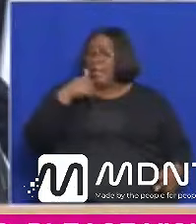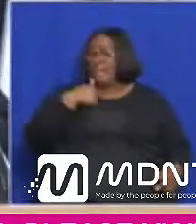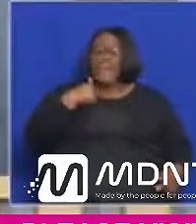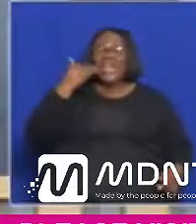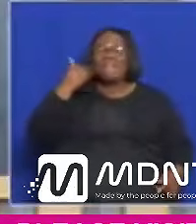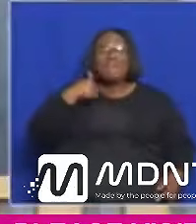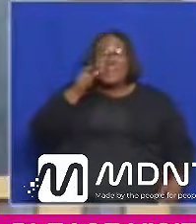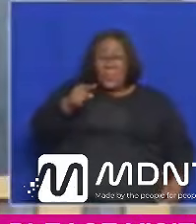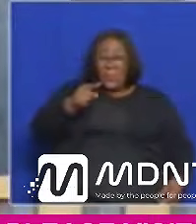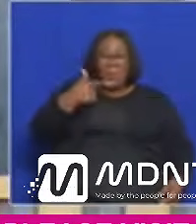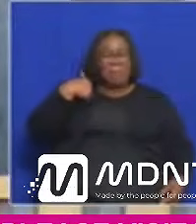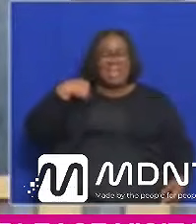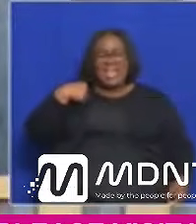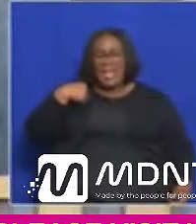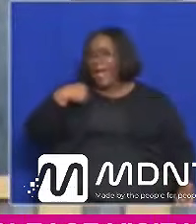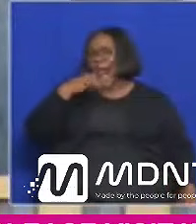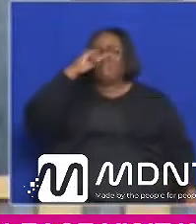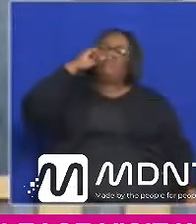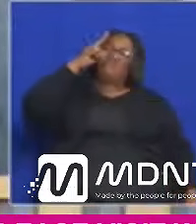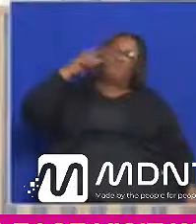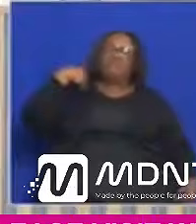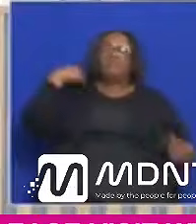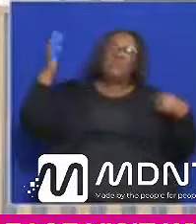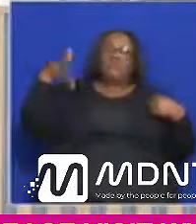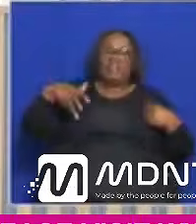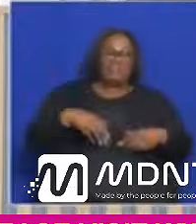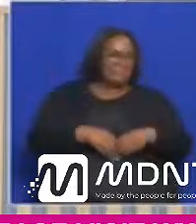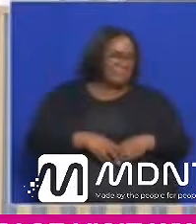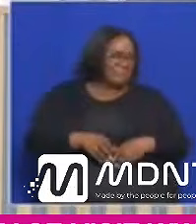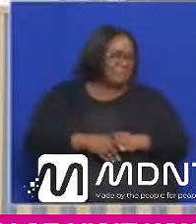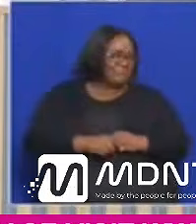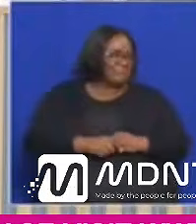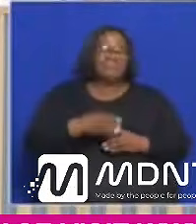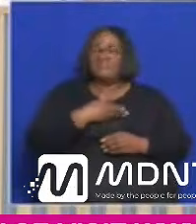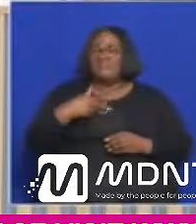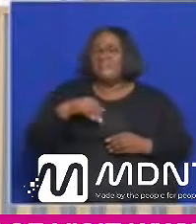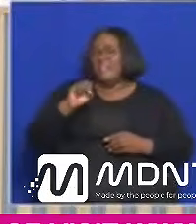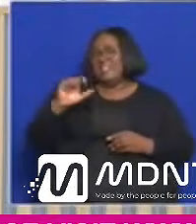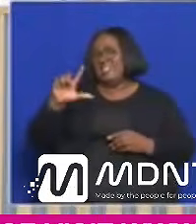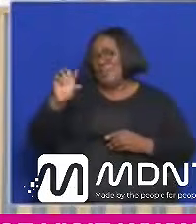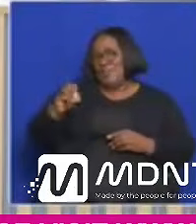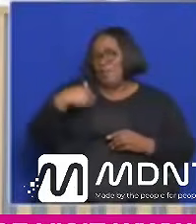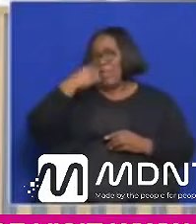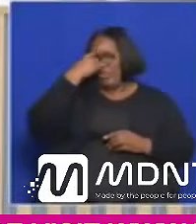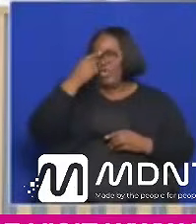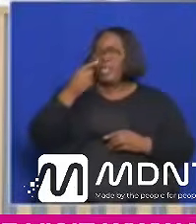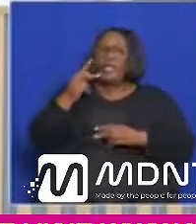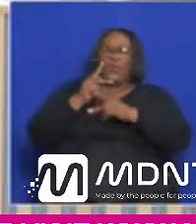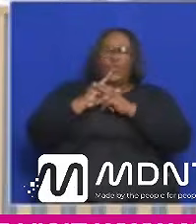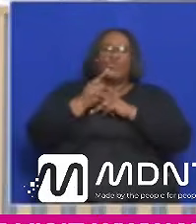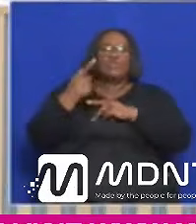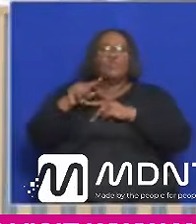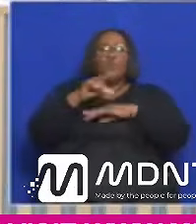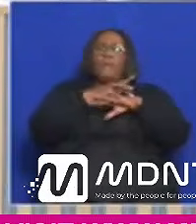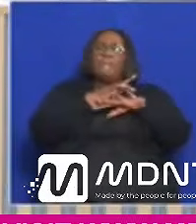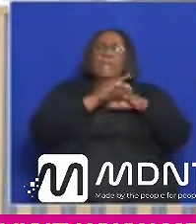know. Ms. Silo, can I just ask a question? Yes. Ms. Matlala, I thought the loan was to Medicare 2420, not to